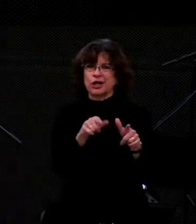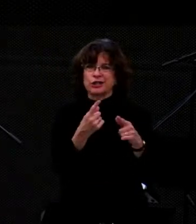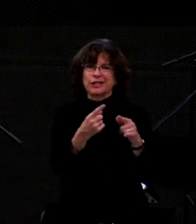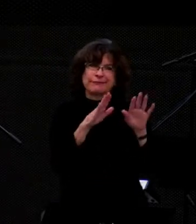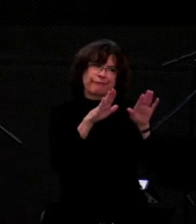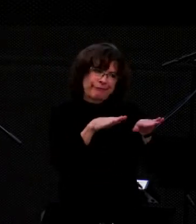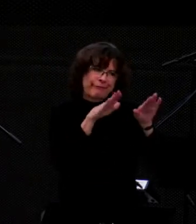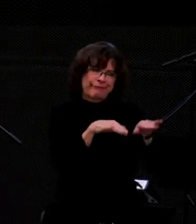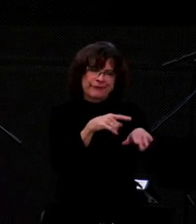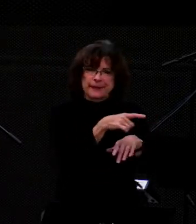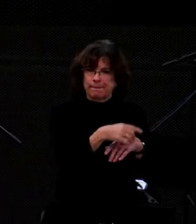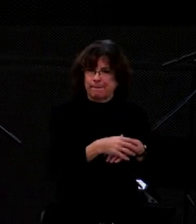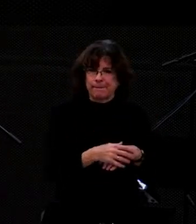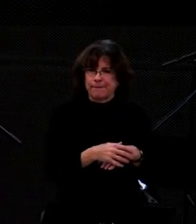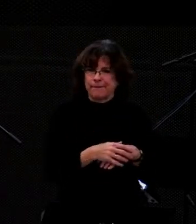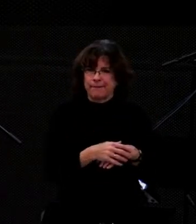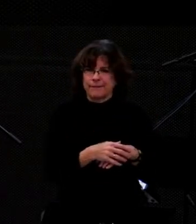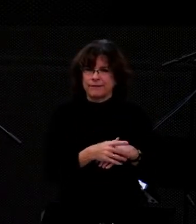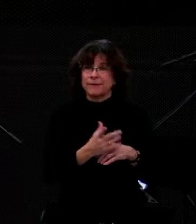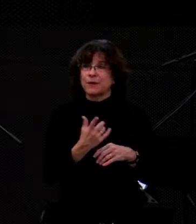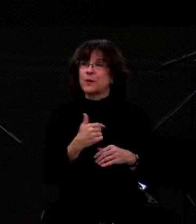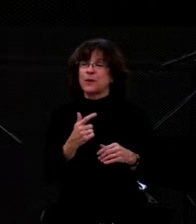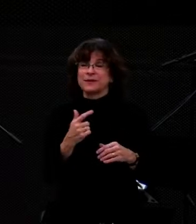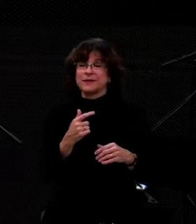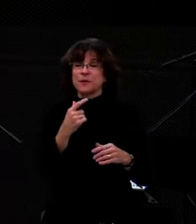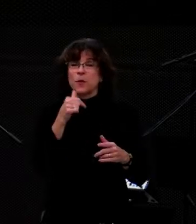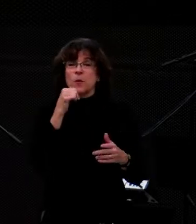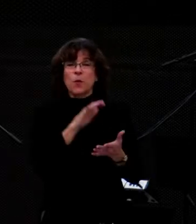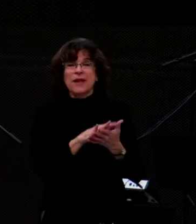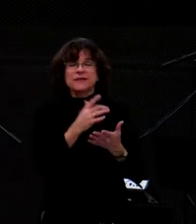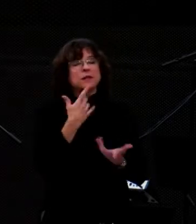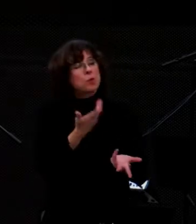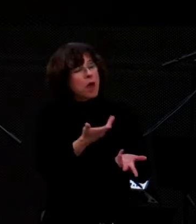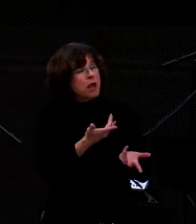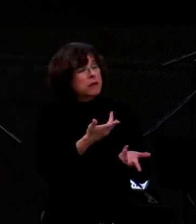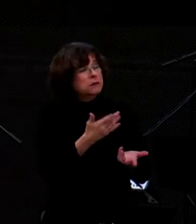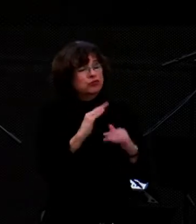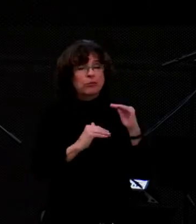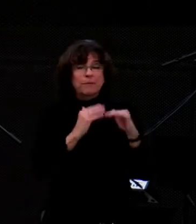hanger-ons. "We have an idea. Why don't you build a